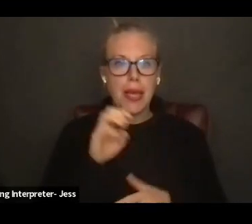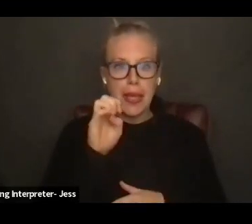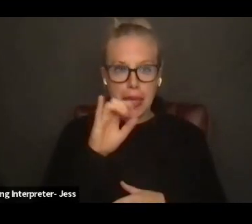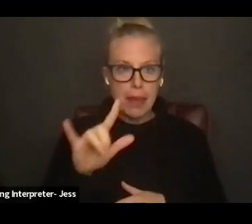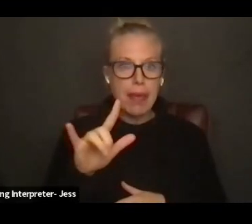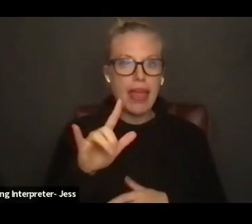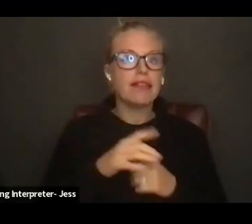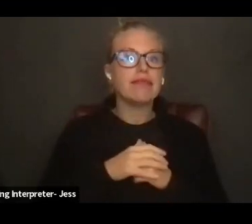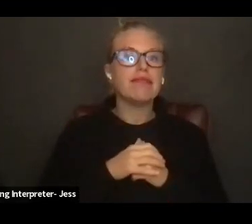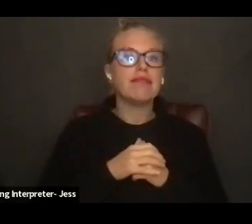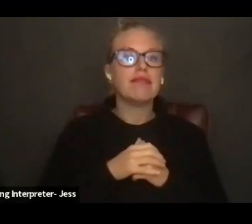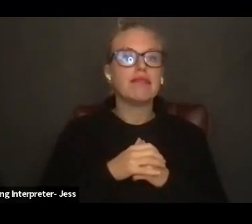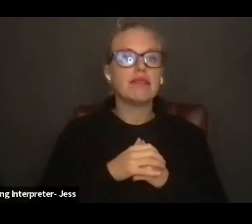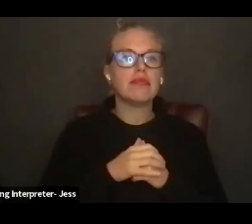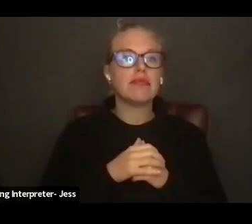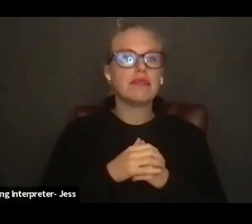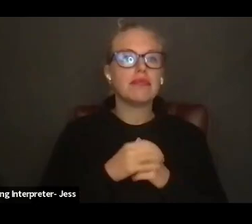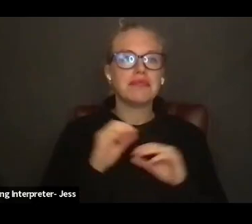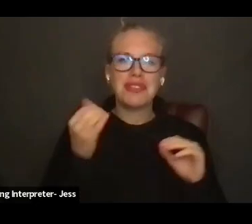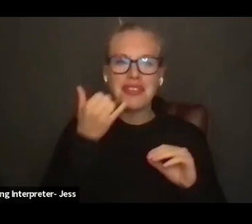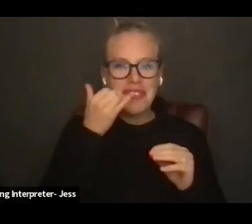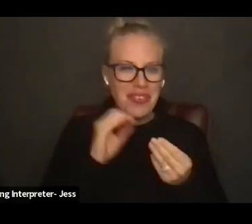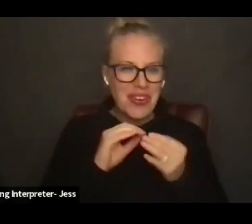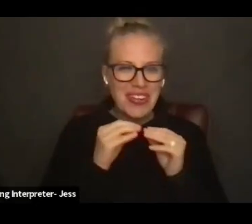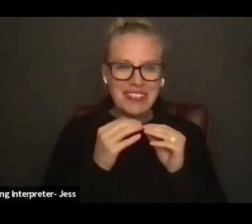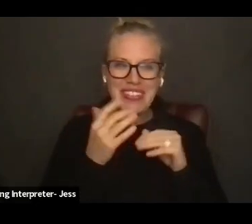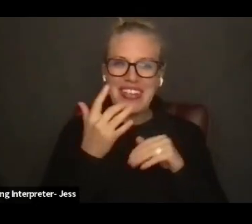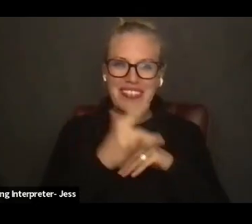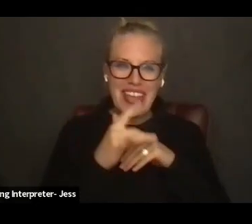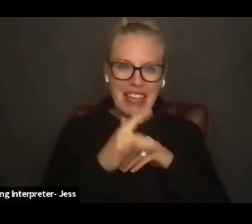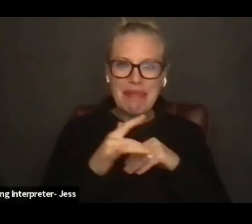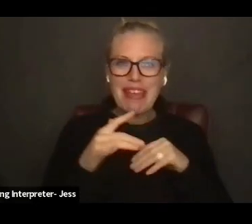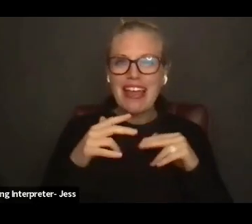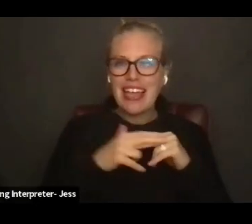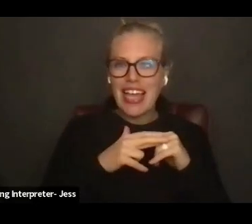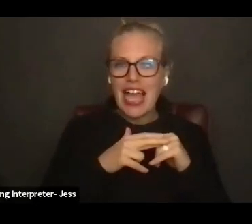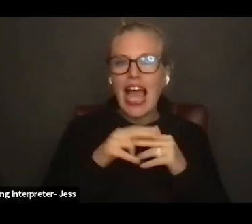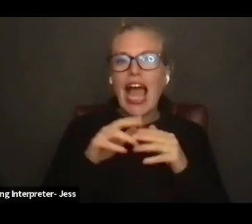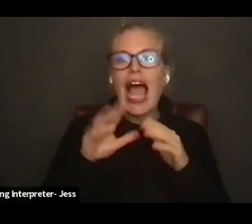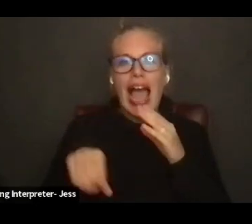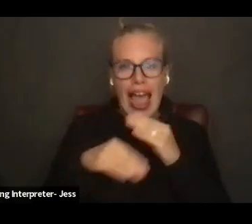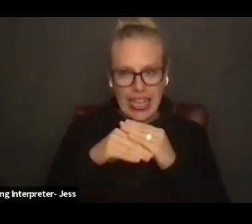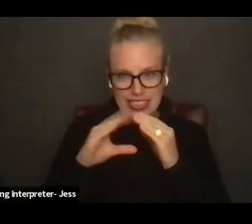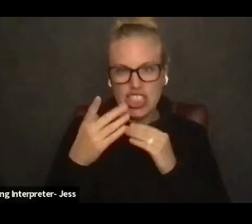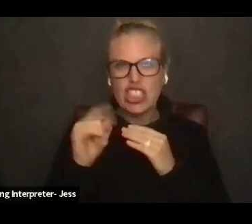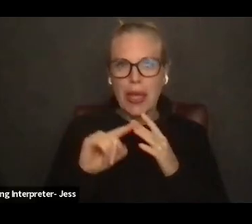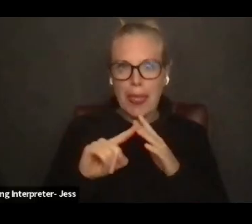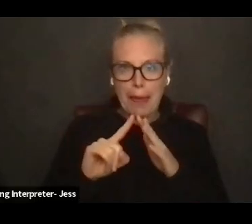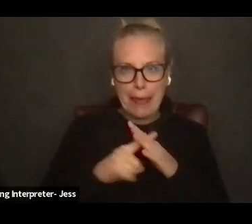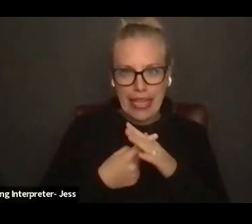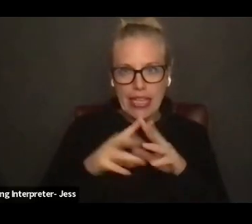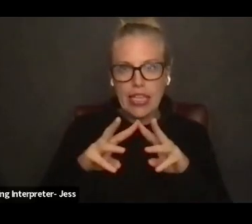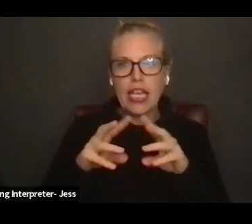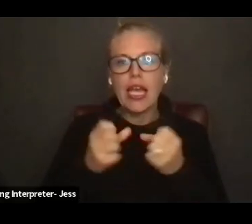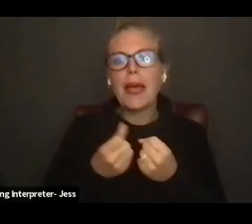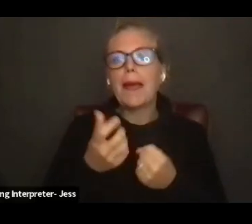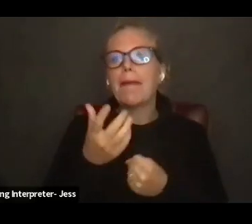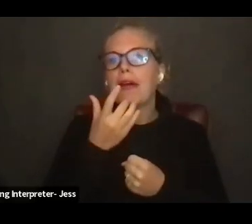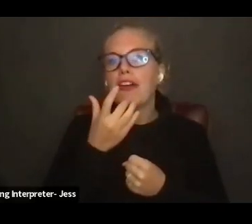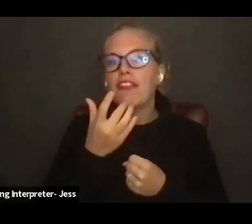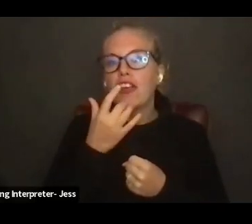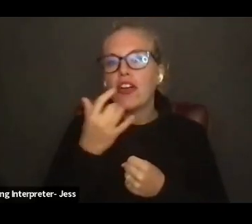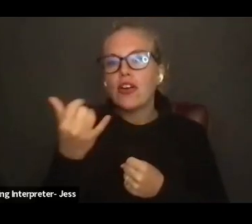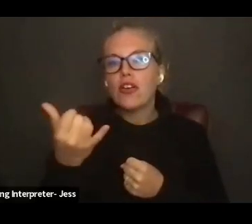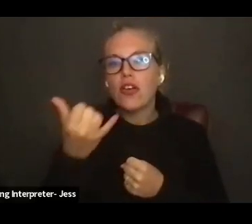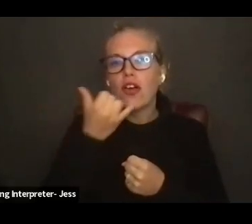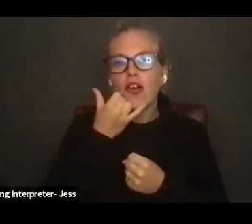email. I don't have my phone number on this slide. I did put it in the chat. I do prefer if people